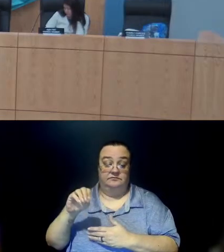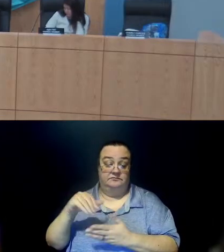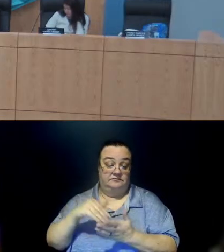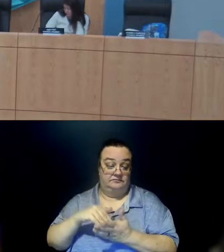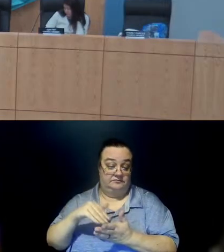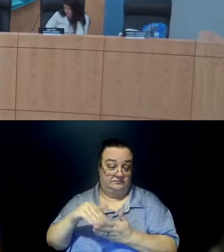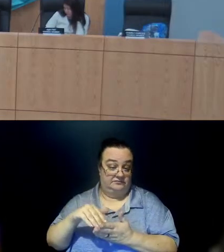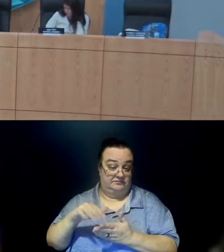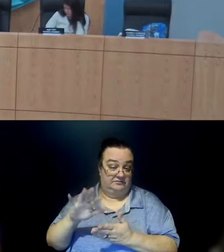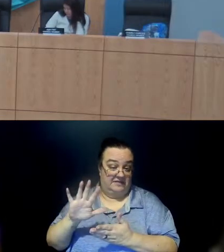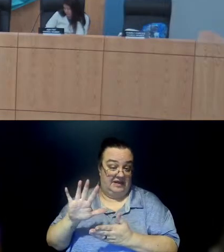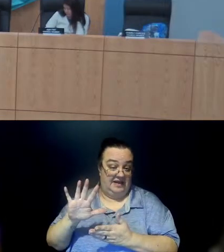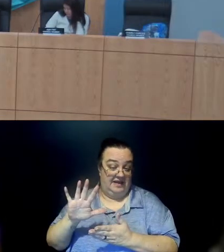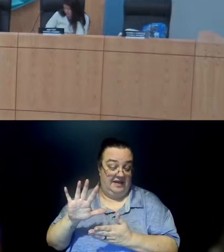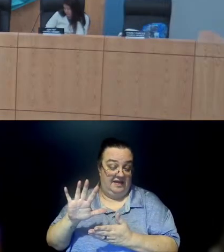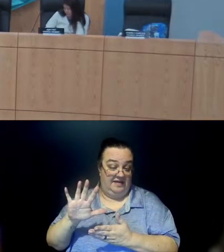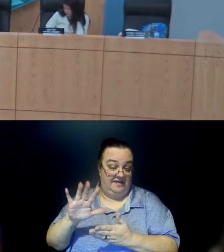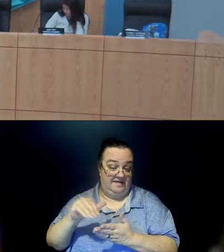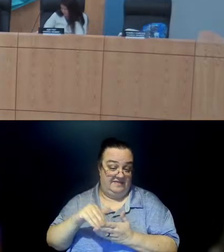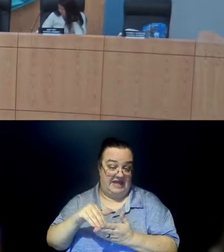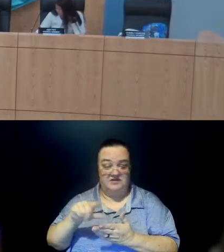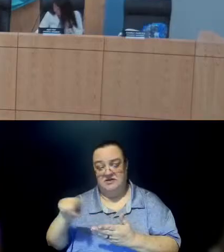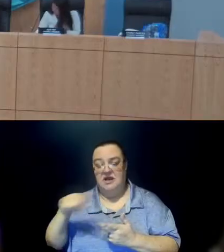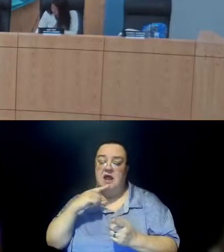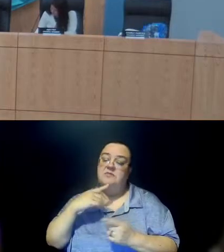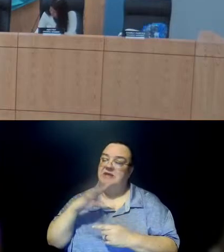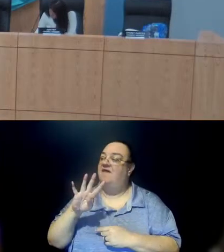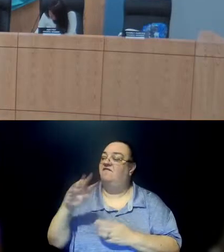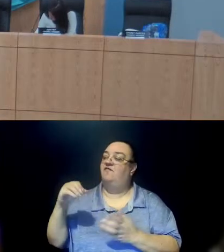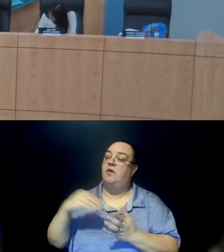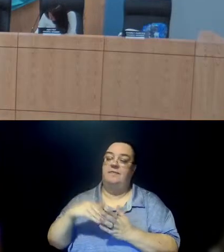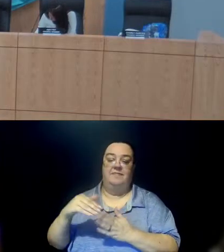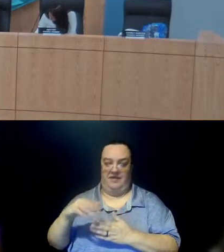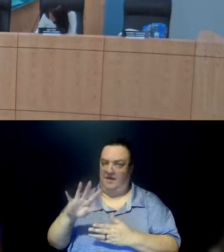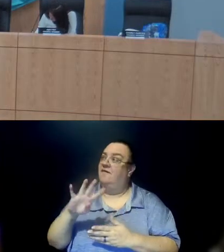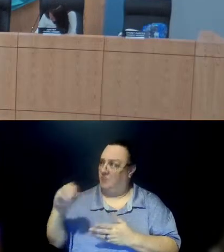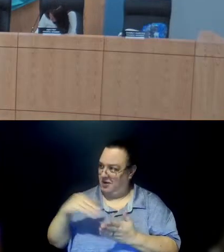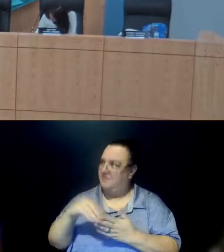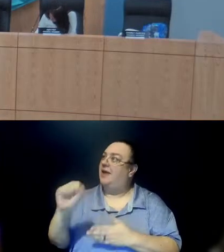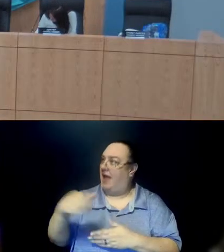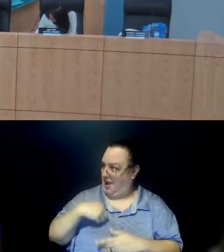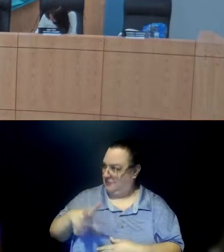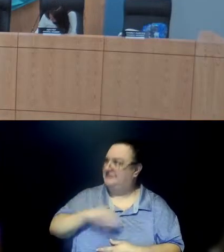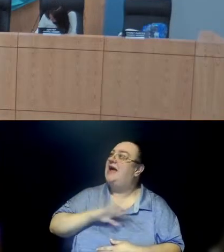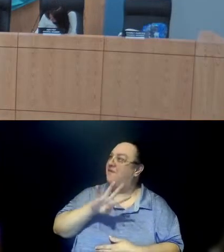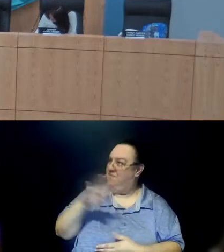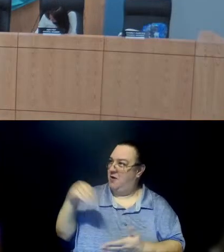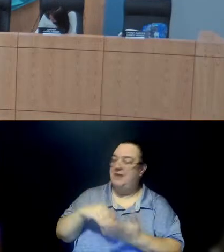40,035,000 and change? 40 million, yes. I'll take 40 million. 4 even. million. 4 million,